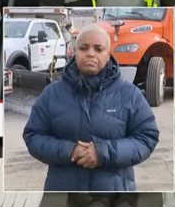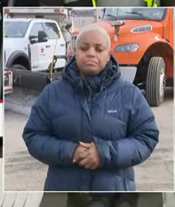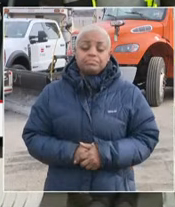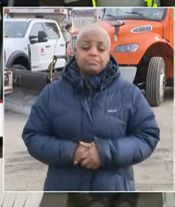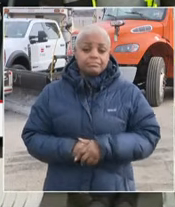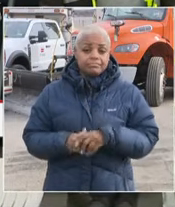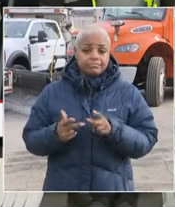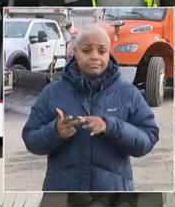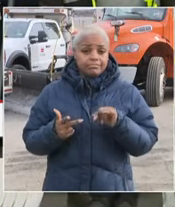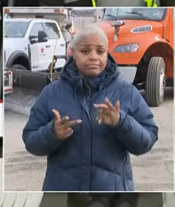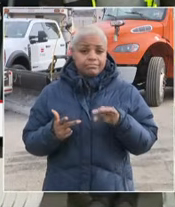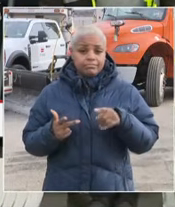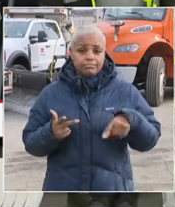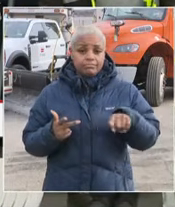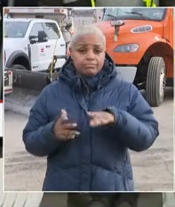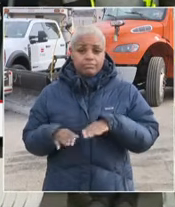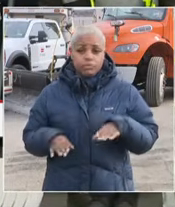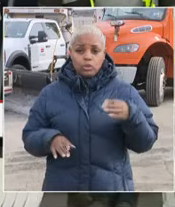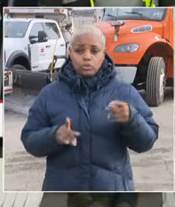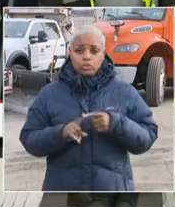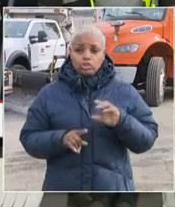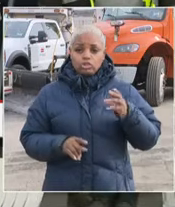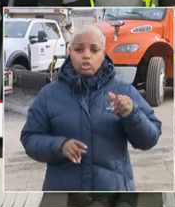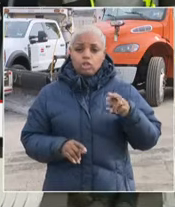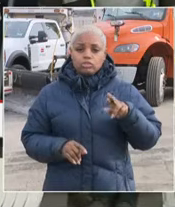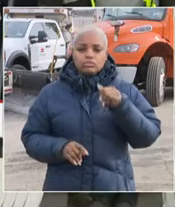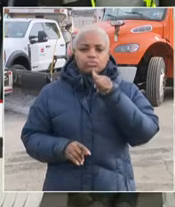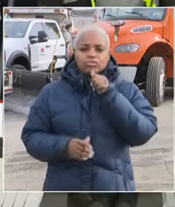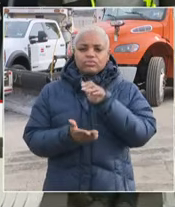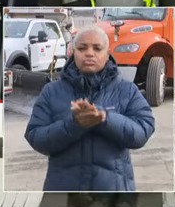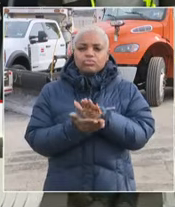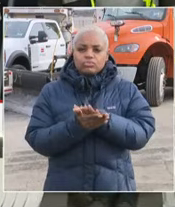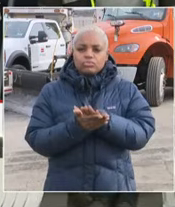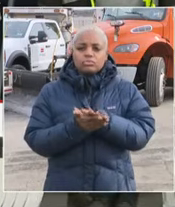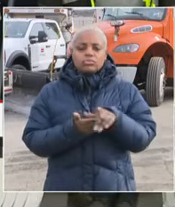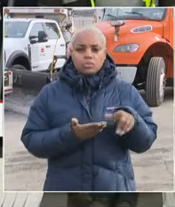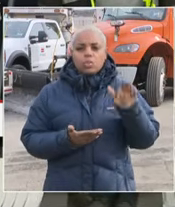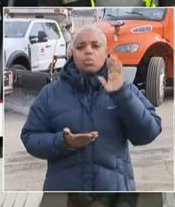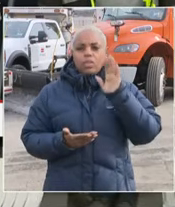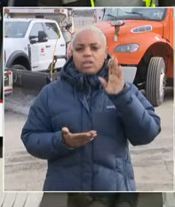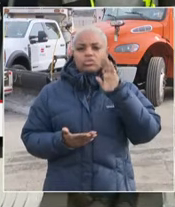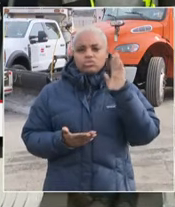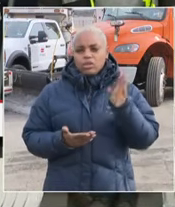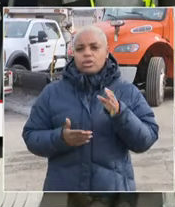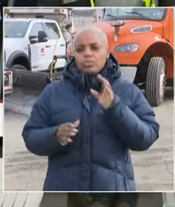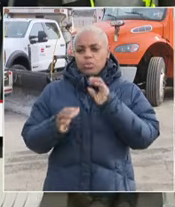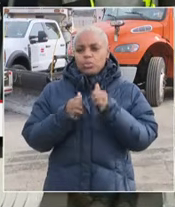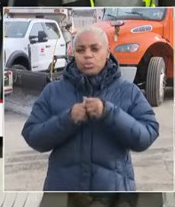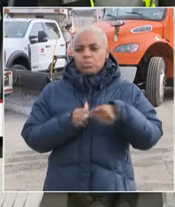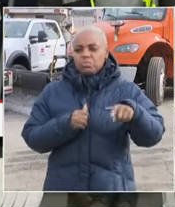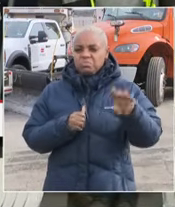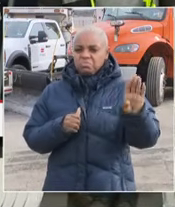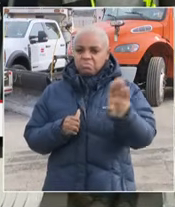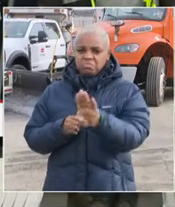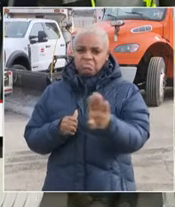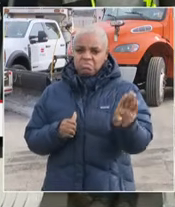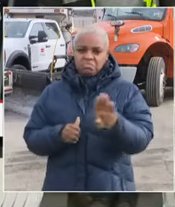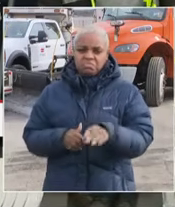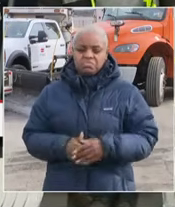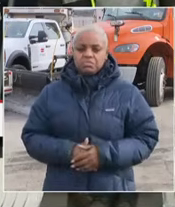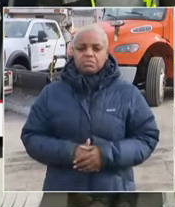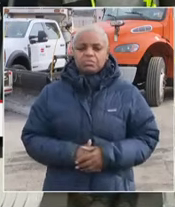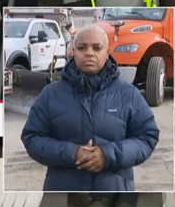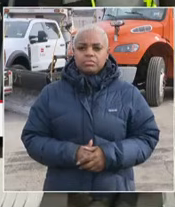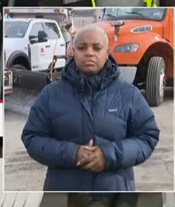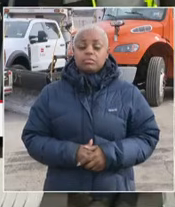receive updates directly from them. So over the weekend, we will provide an update about the status of DC government on